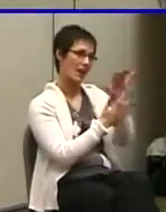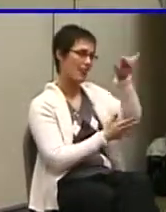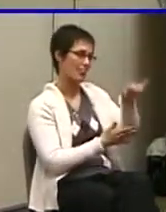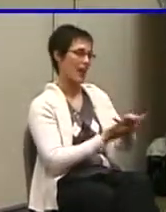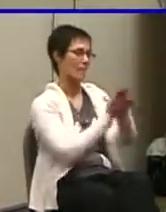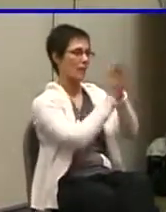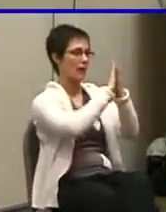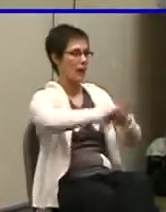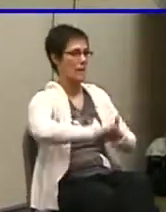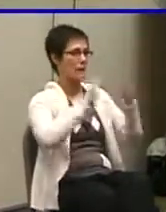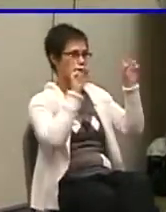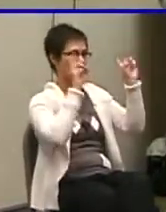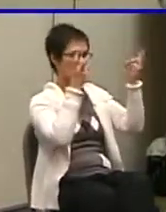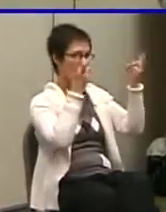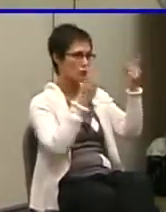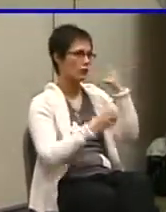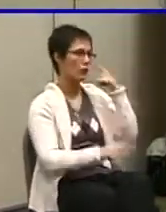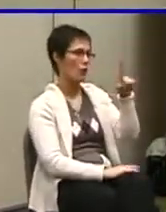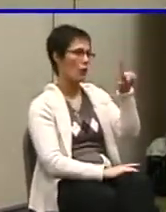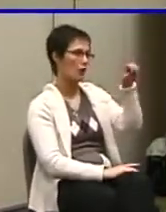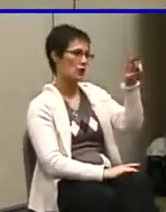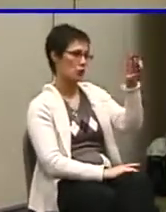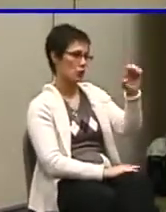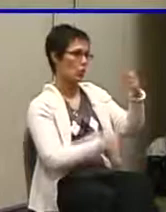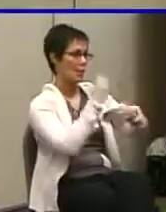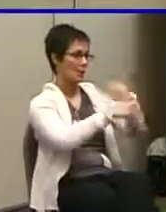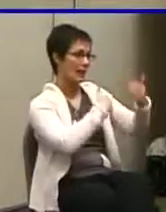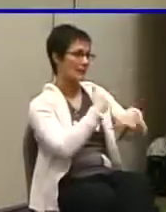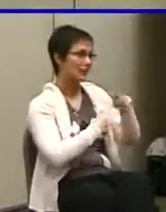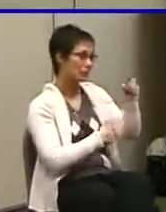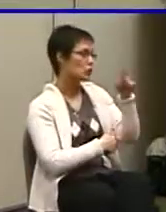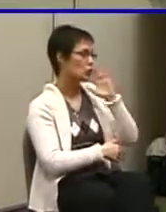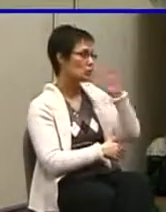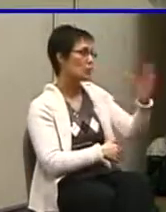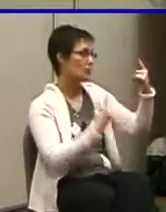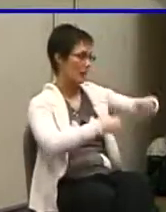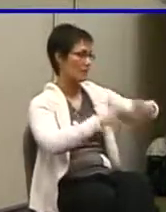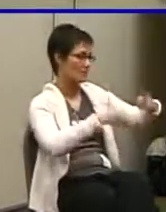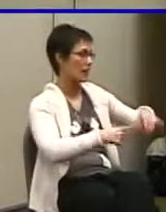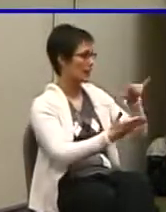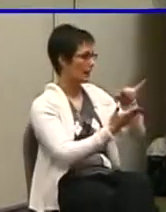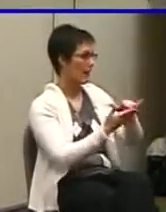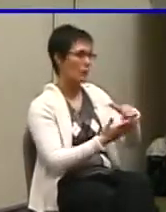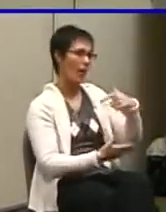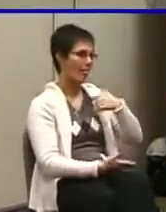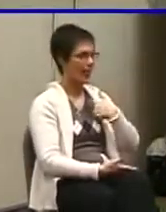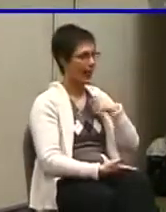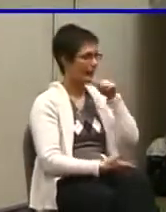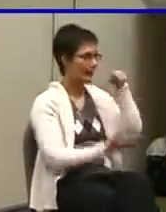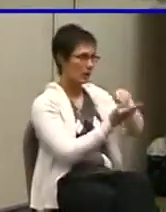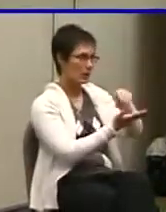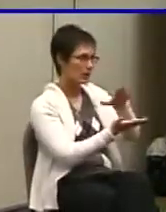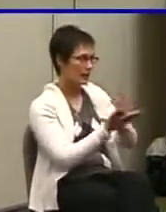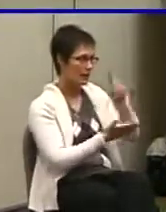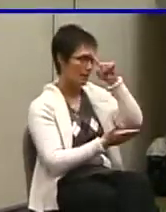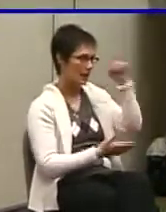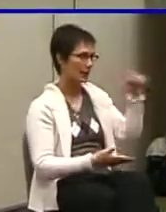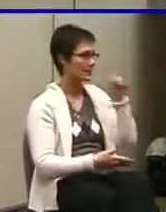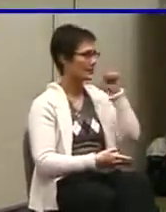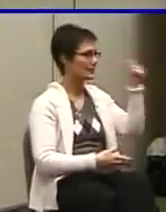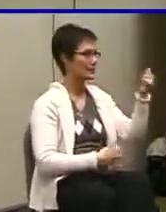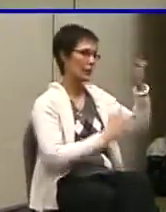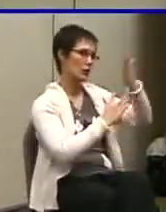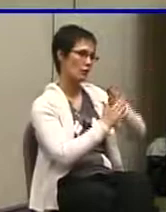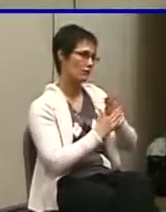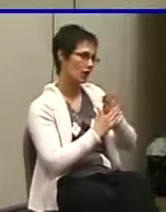the issue that if in a due process or someplace else you would be fighting that. I didn't put one in because it really wasn't interfering to the point that it had an adverse